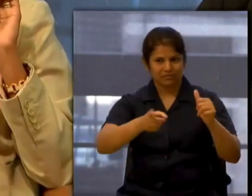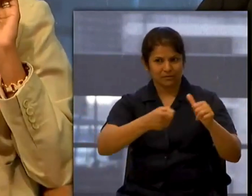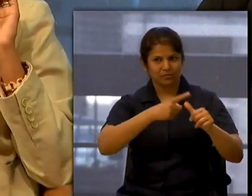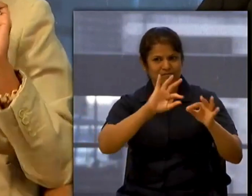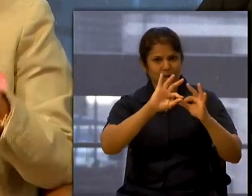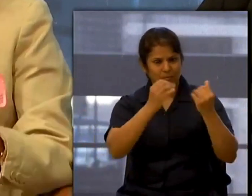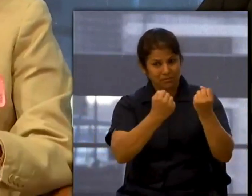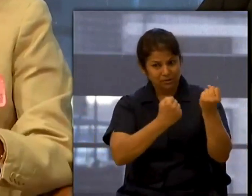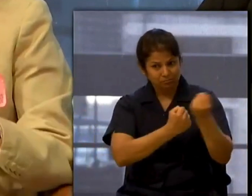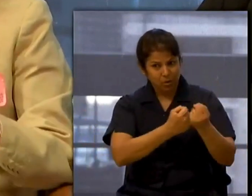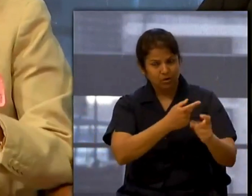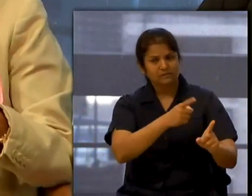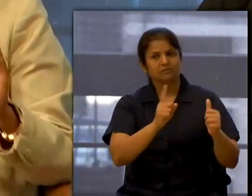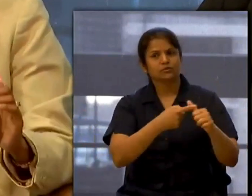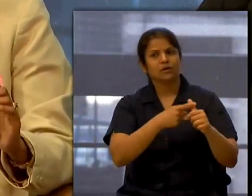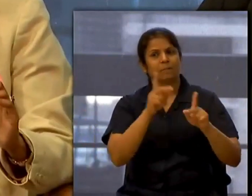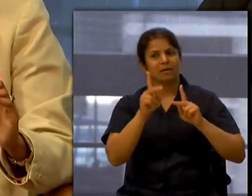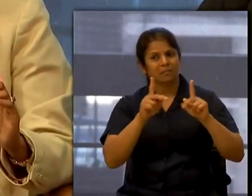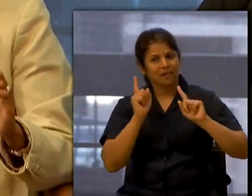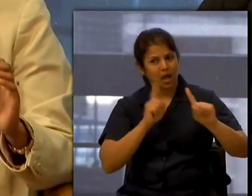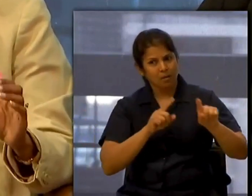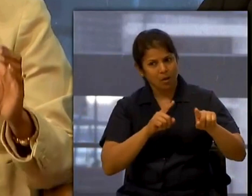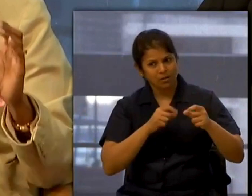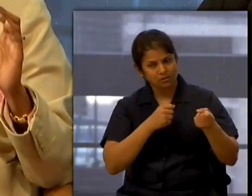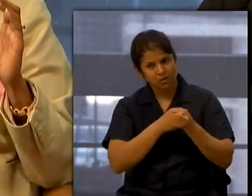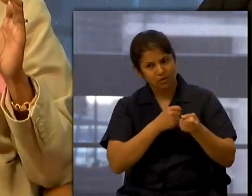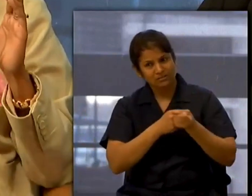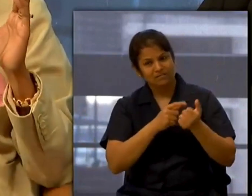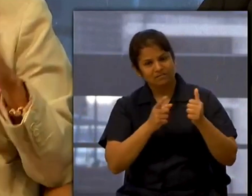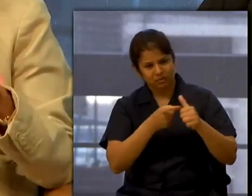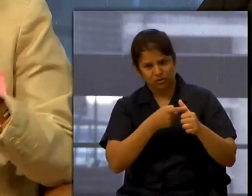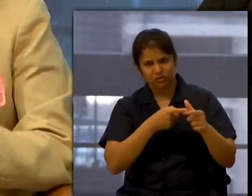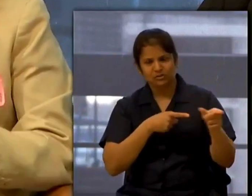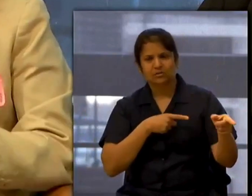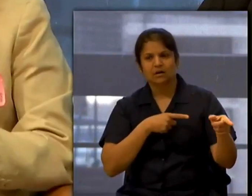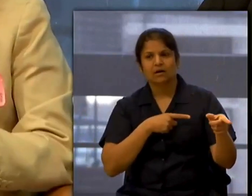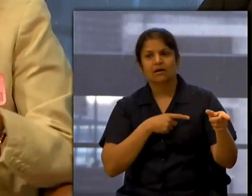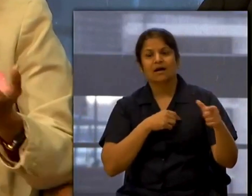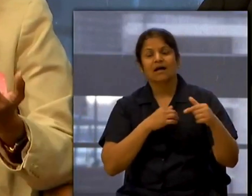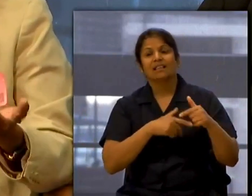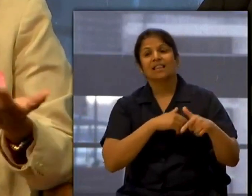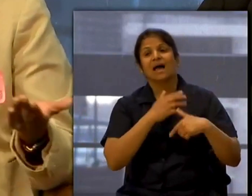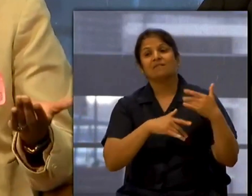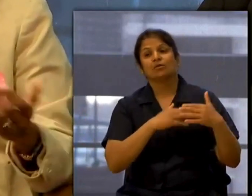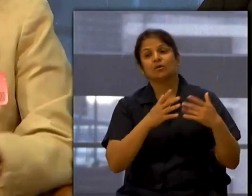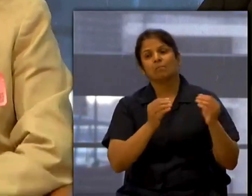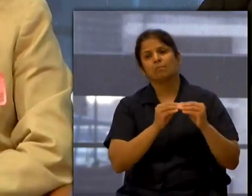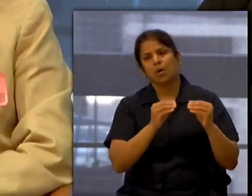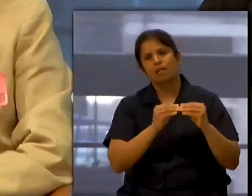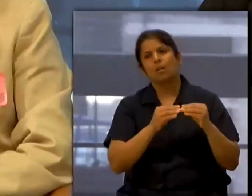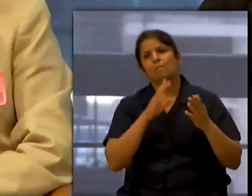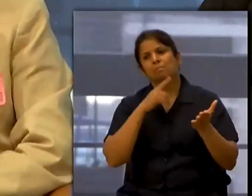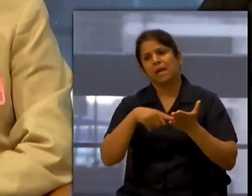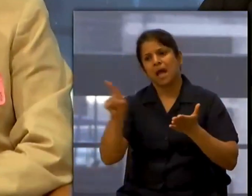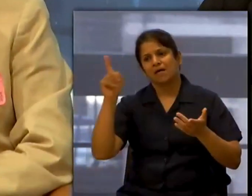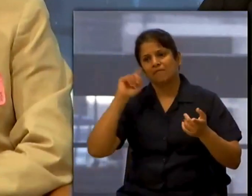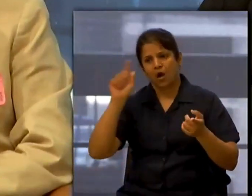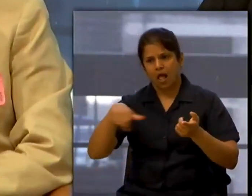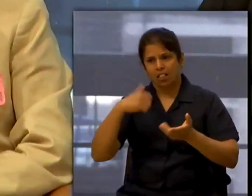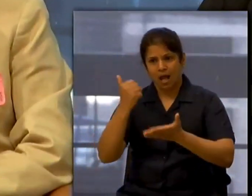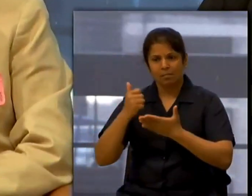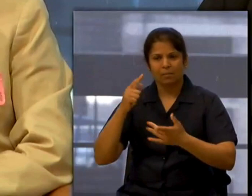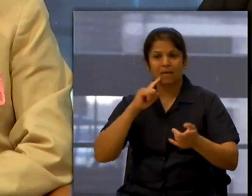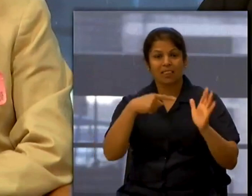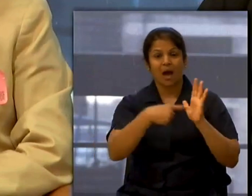first. And so that sort of model helps keep costs much more reasonable, and then also just provides more dignity for that